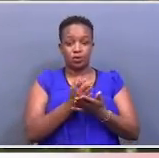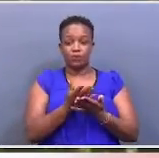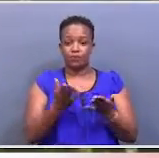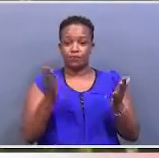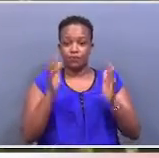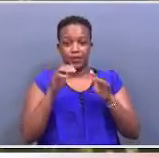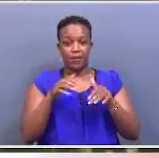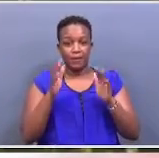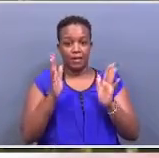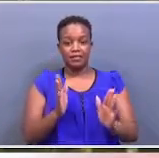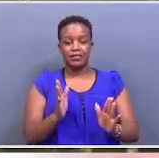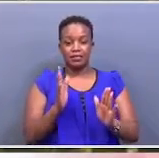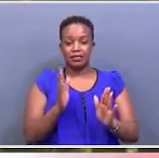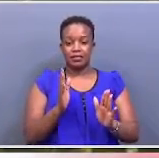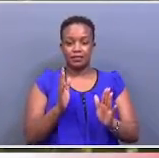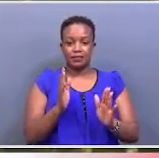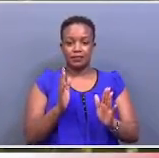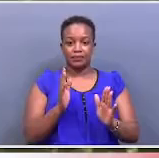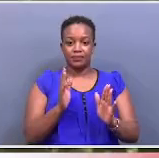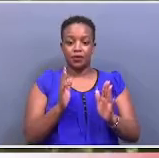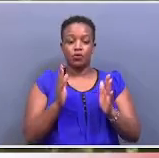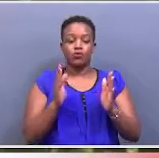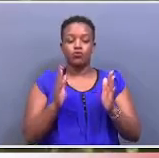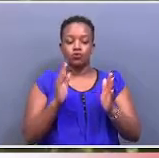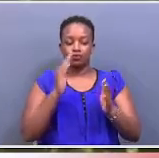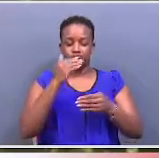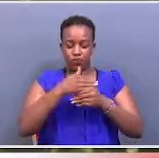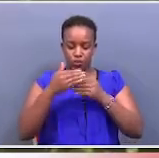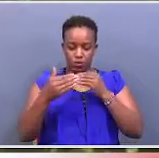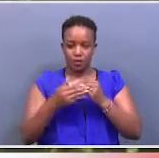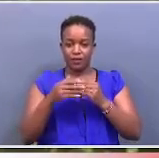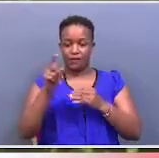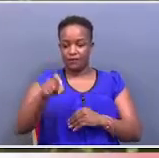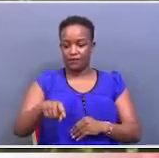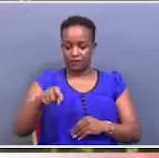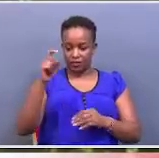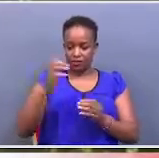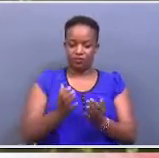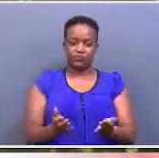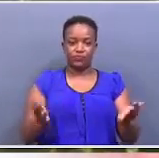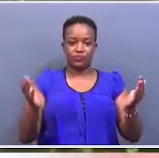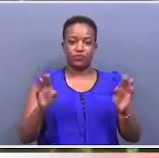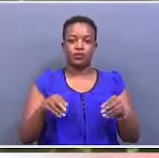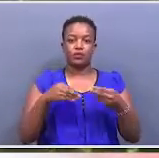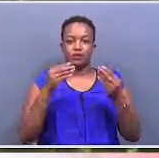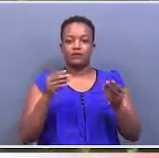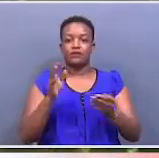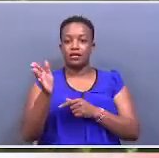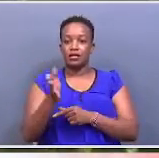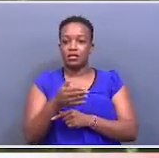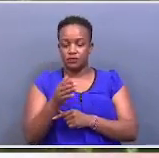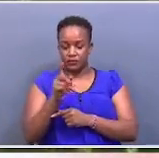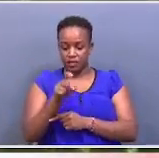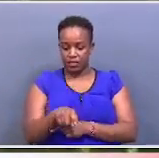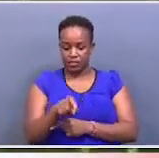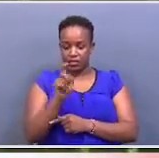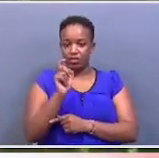ku renovate the fish ponds, wapatie samaki na chakula ili watu hawa